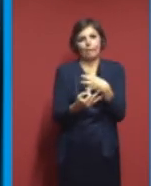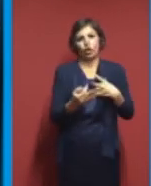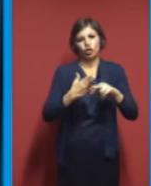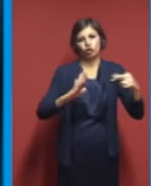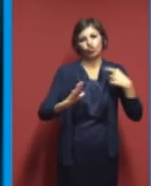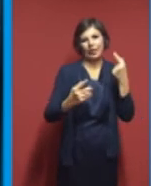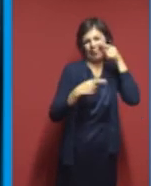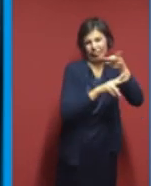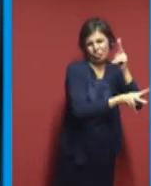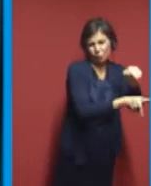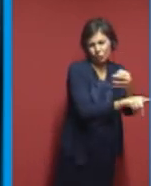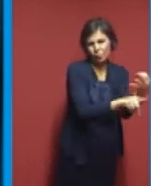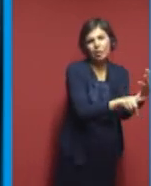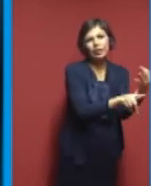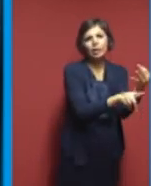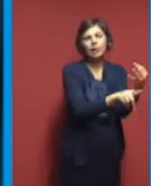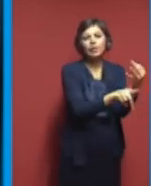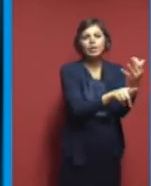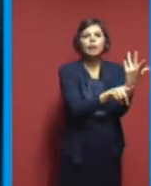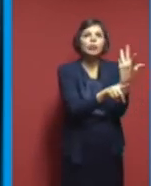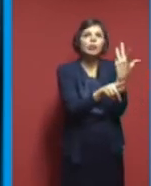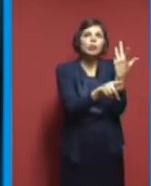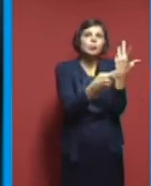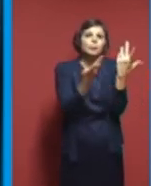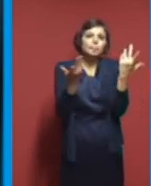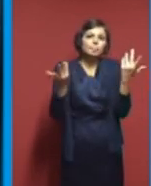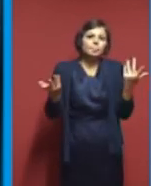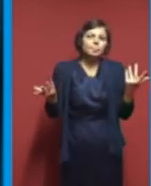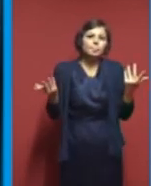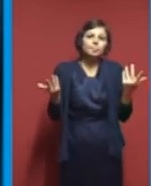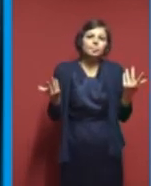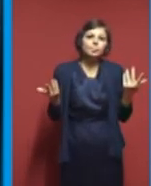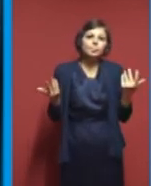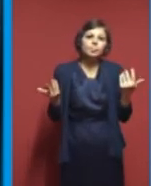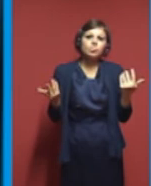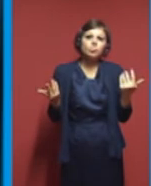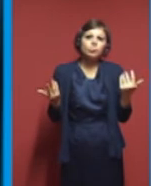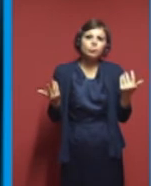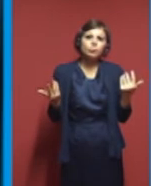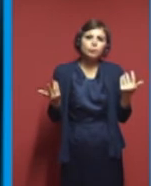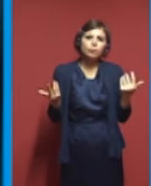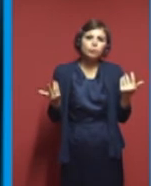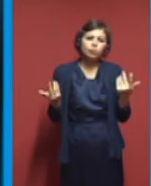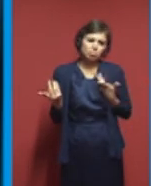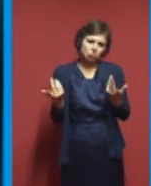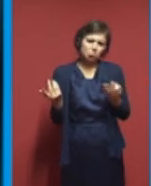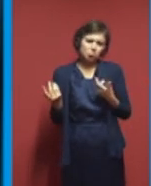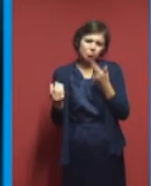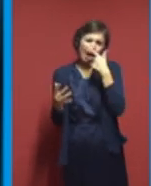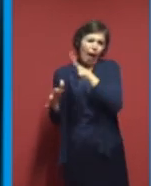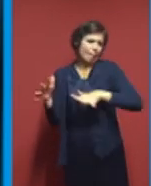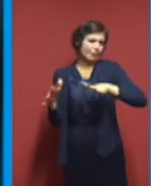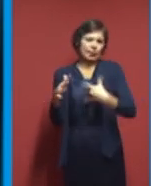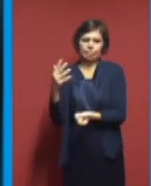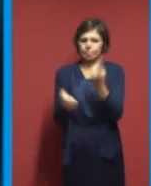new spaces popping up all over the world. This place is in Brooklyn, GenSpace, and Nurit is going to talk in a couple minutes a little bit more about GenSpace in